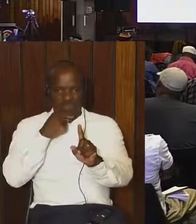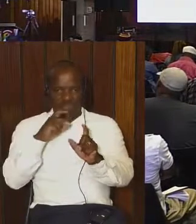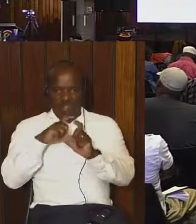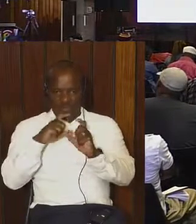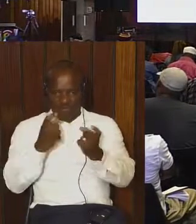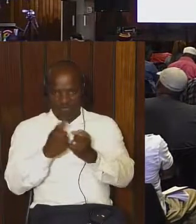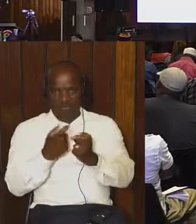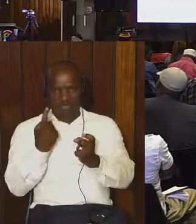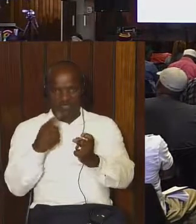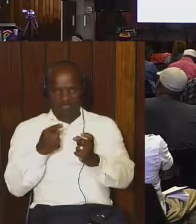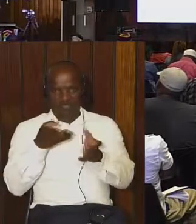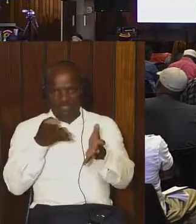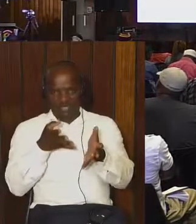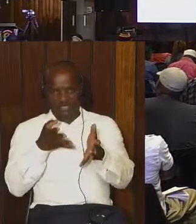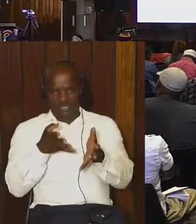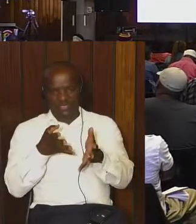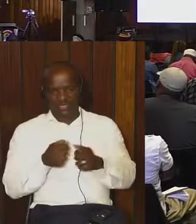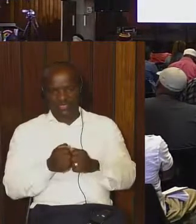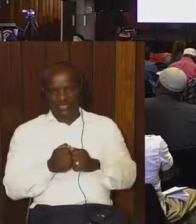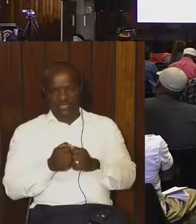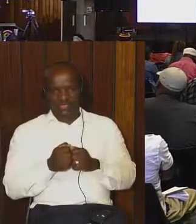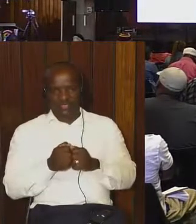request this.